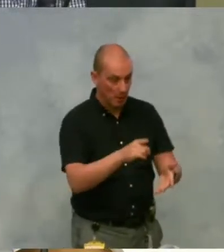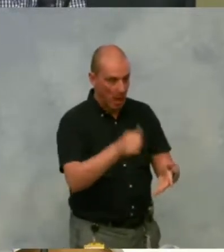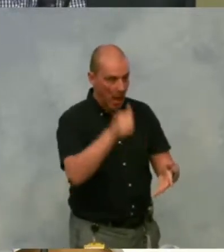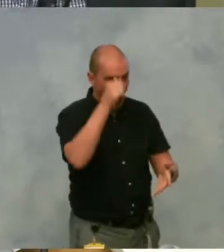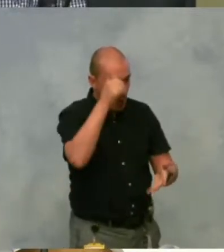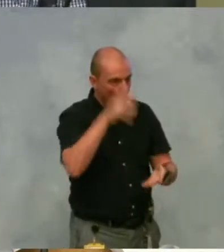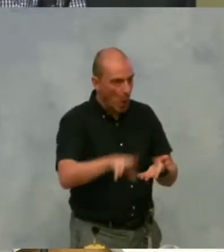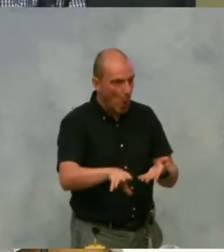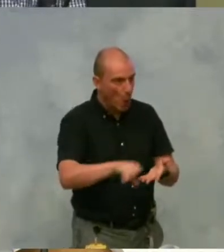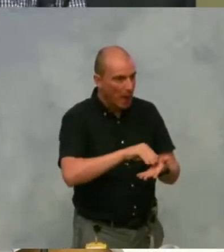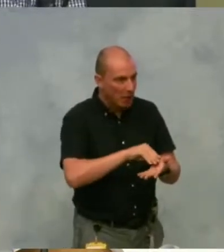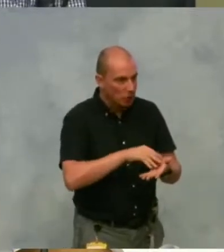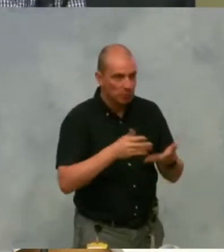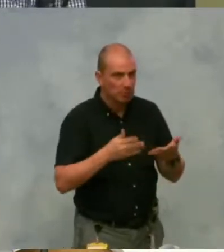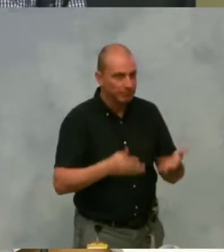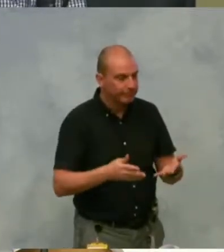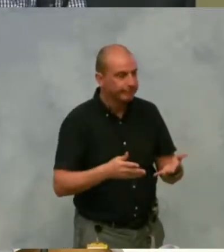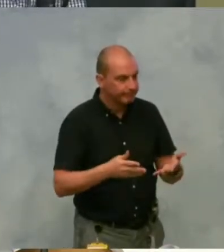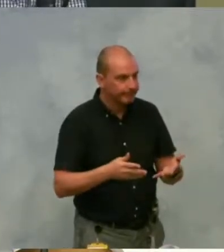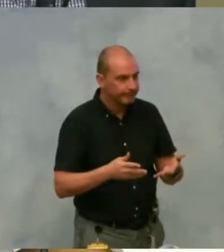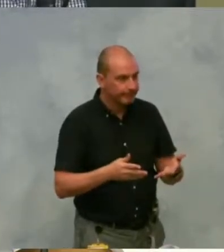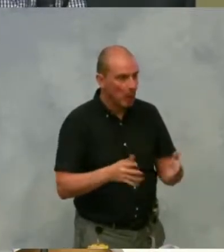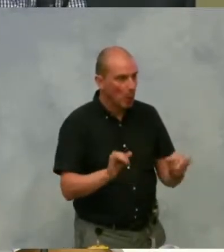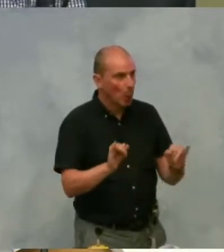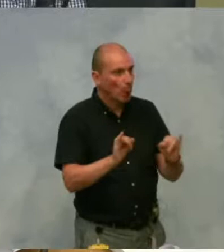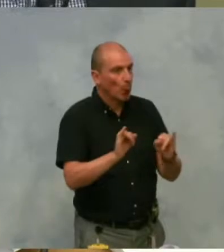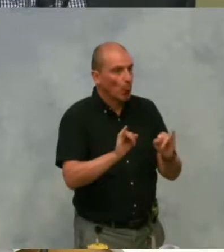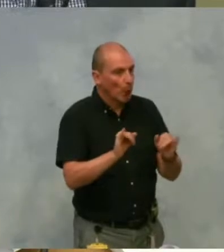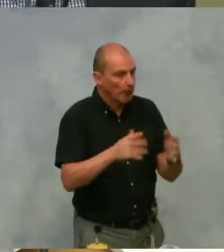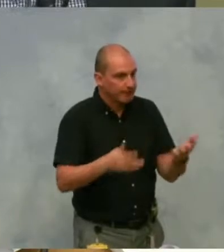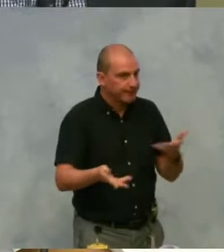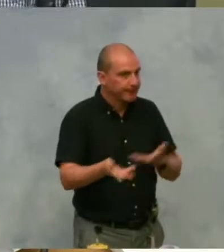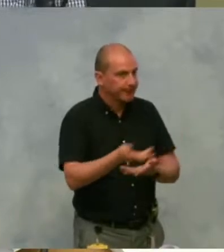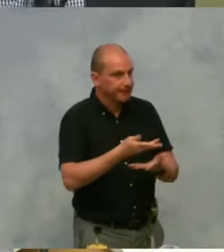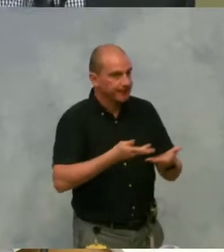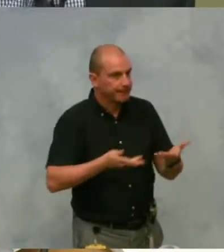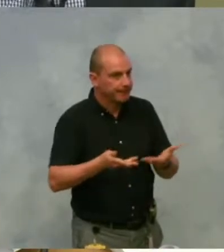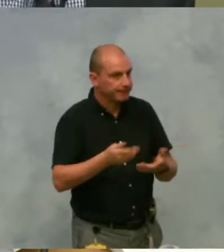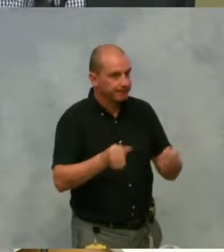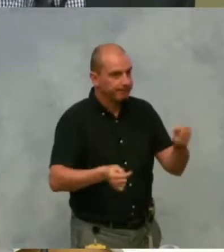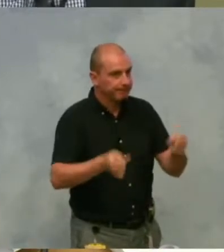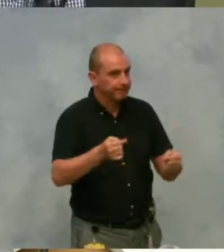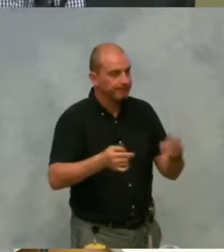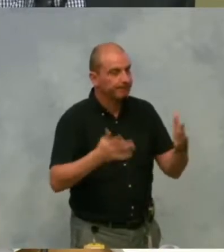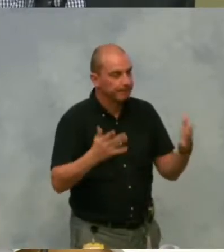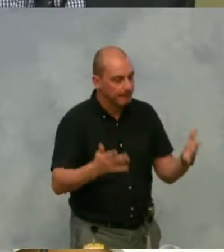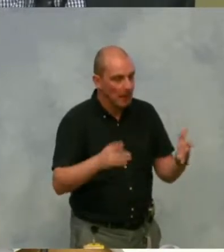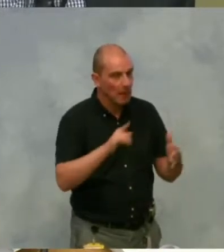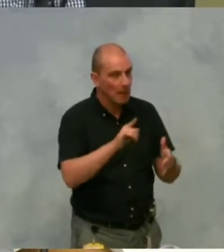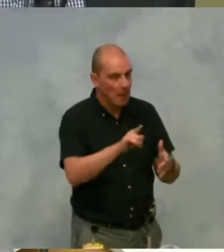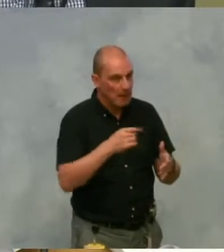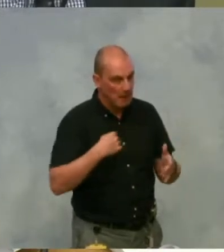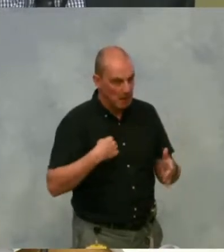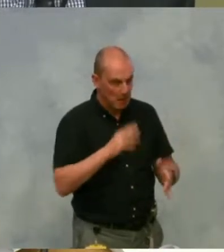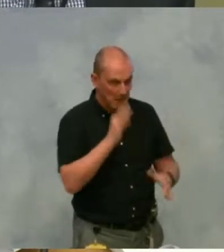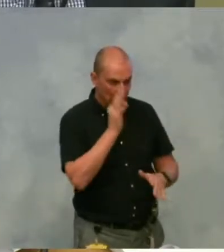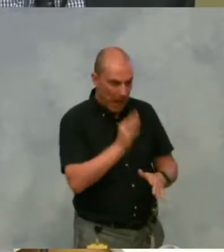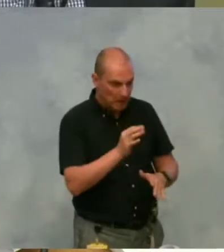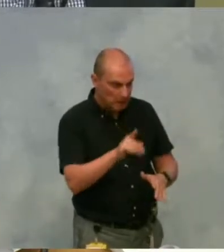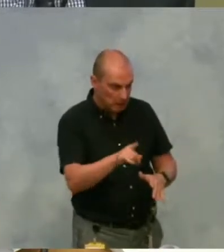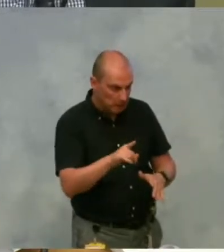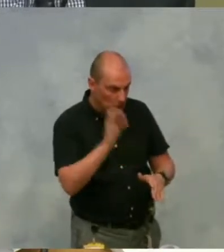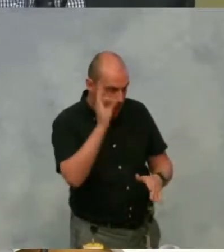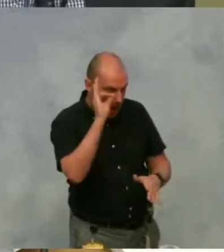wages recently and money. And I just wondered if the council were thinking outside the box about how to recruit and